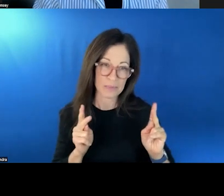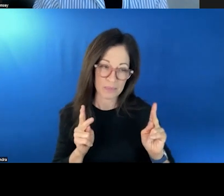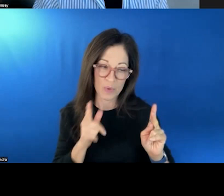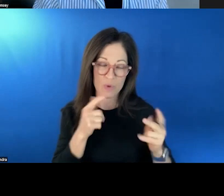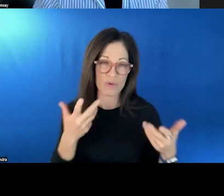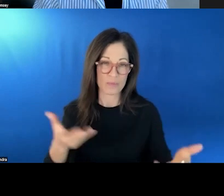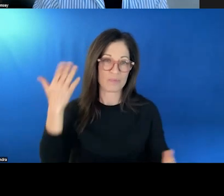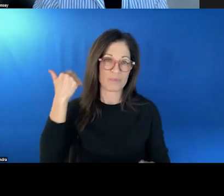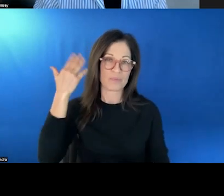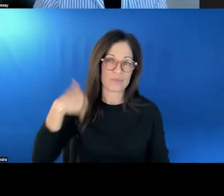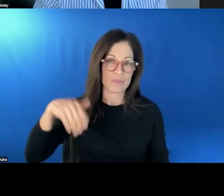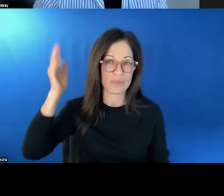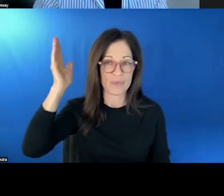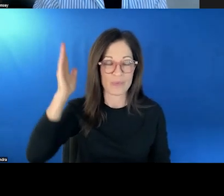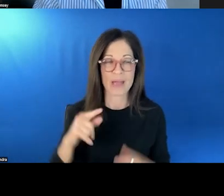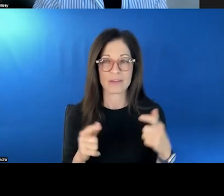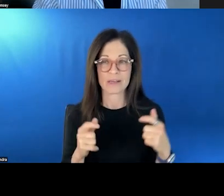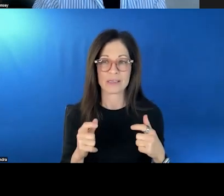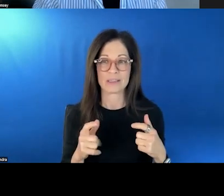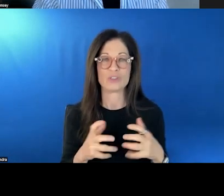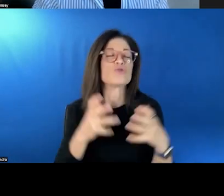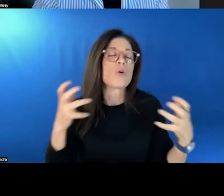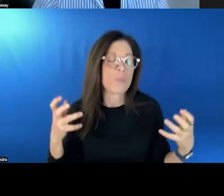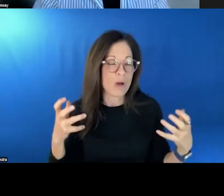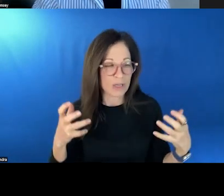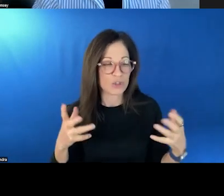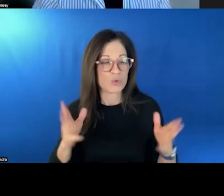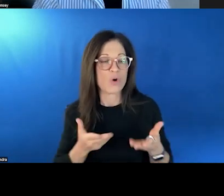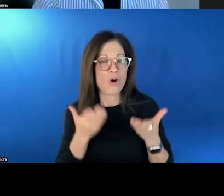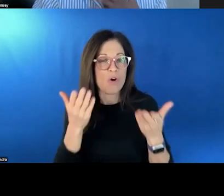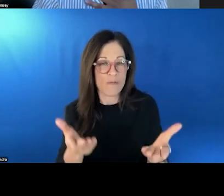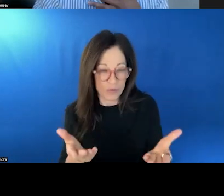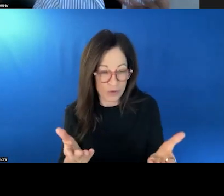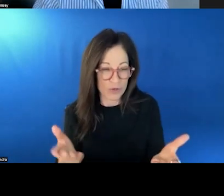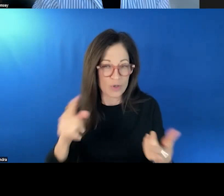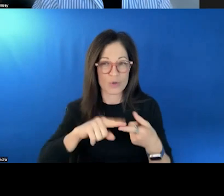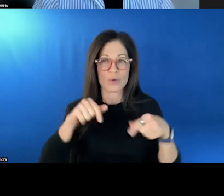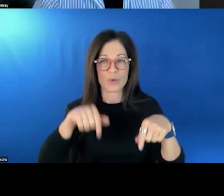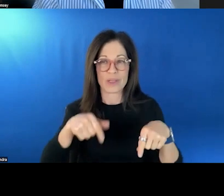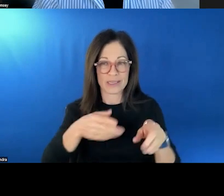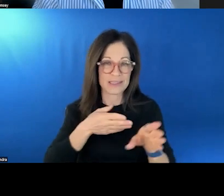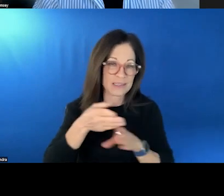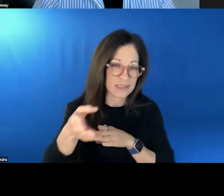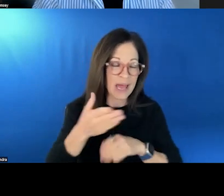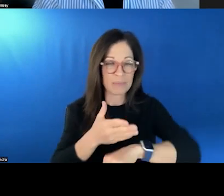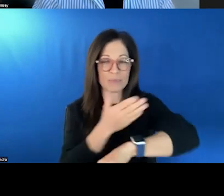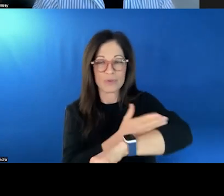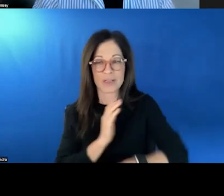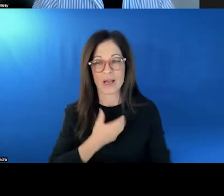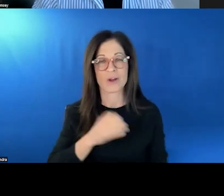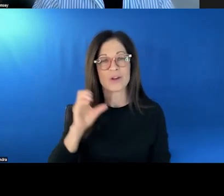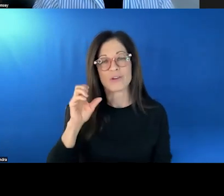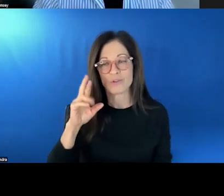have significant contributions or have made significant contributions to improving our crisis.